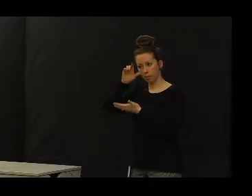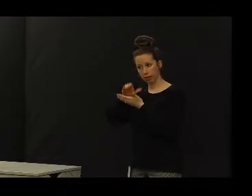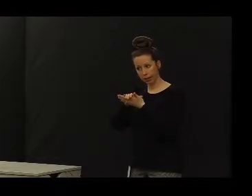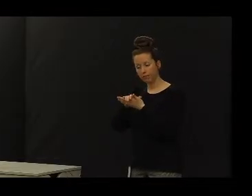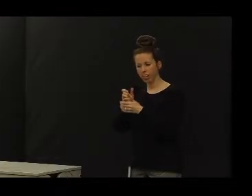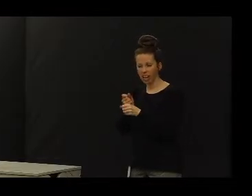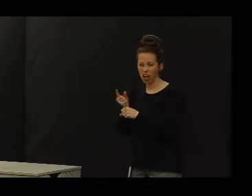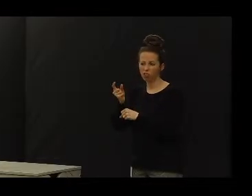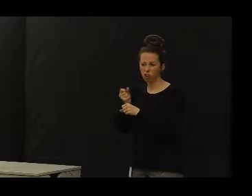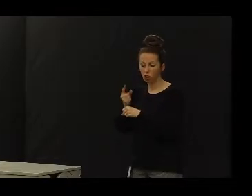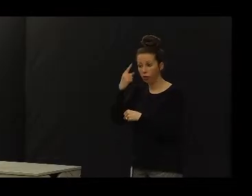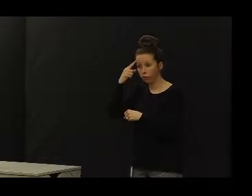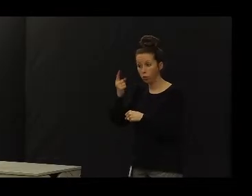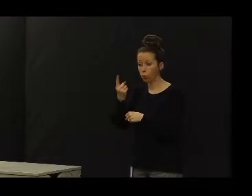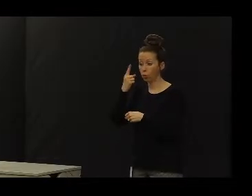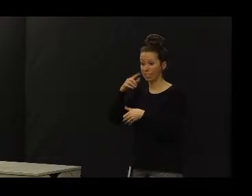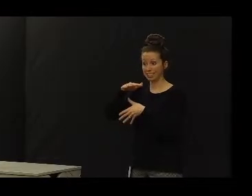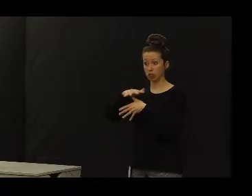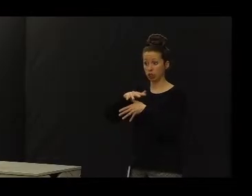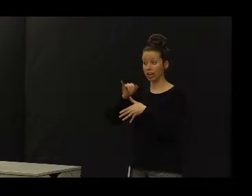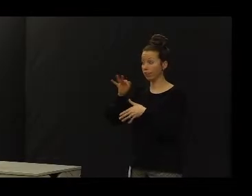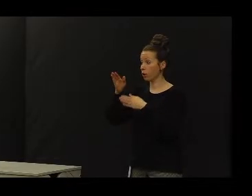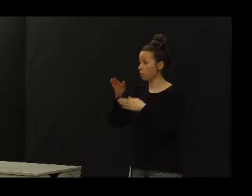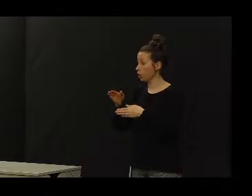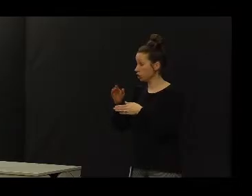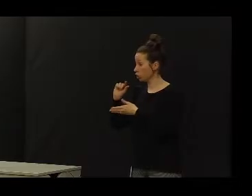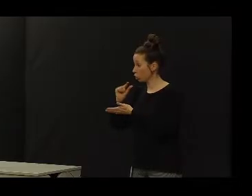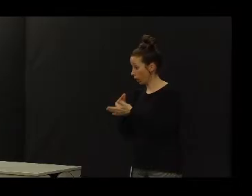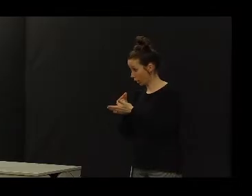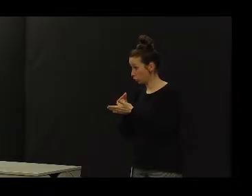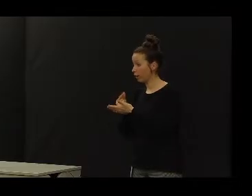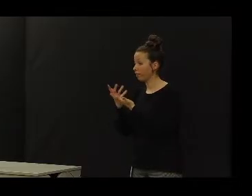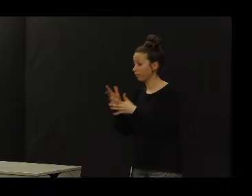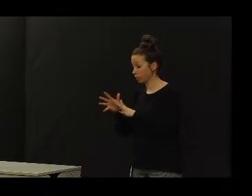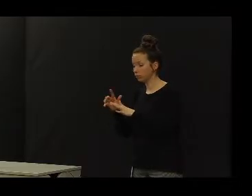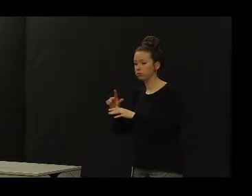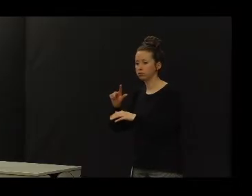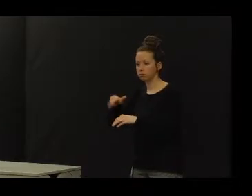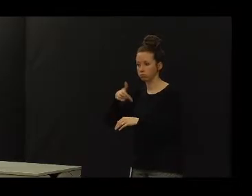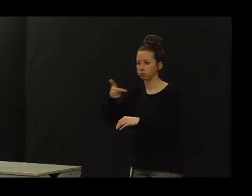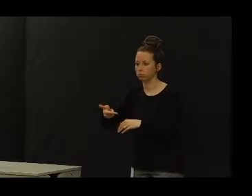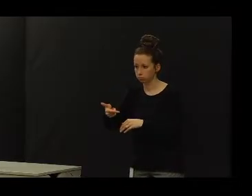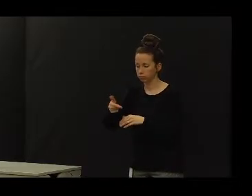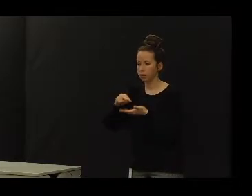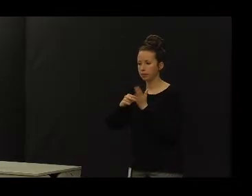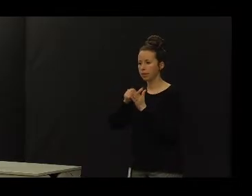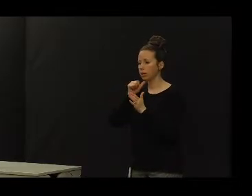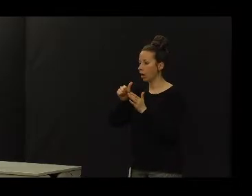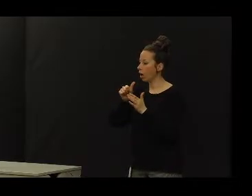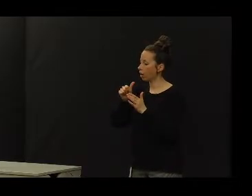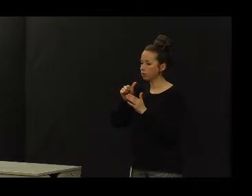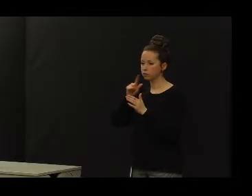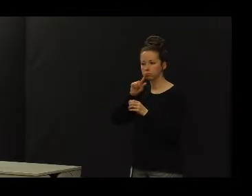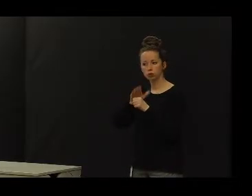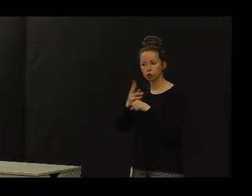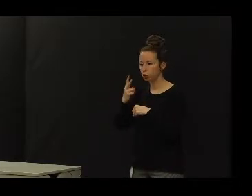annual thing for a senior, if somebody graduates annually, then they won't be bound by the 2 year time limit.